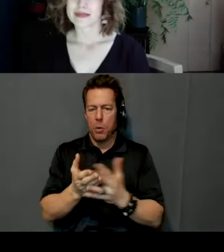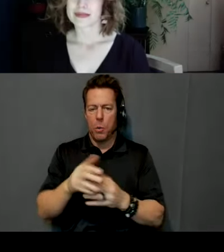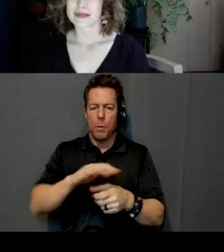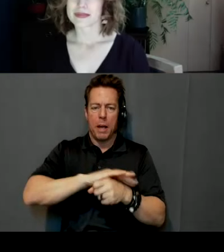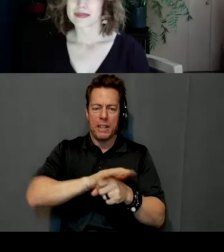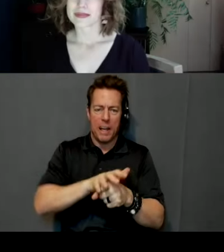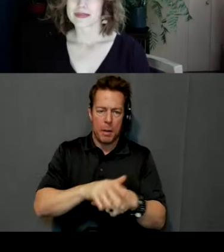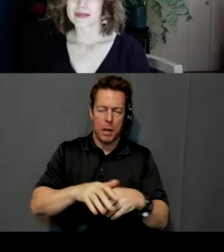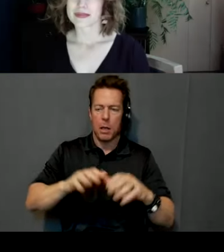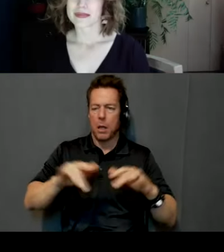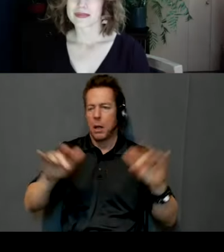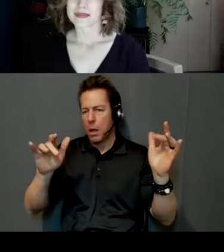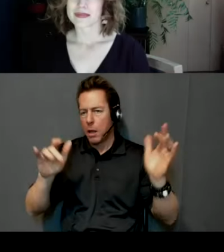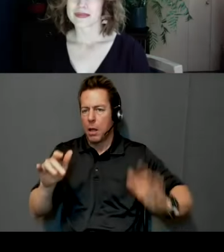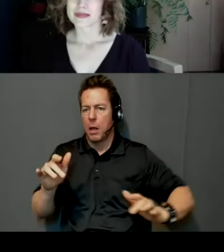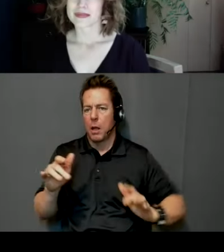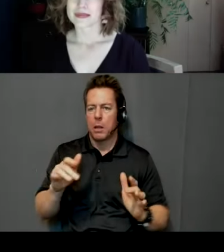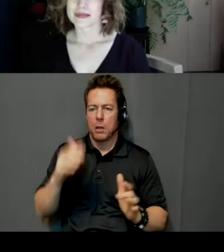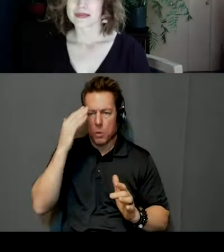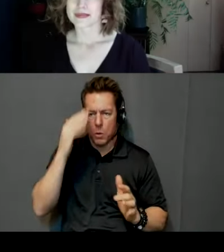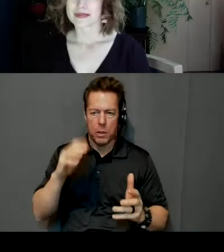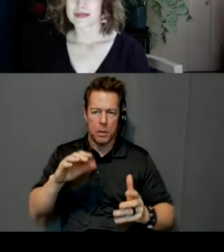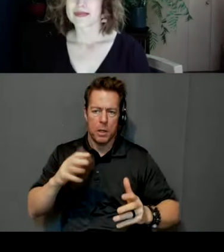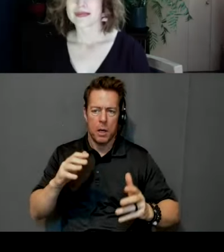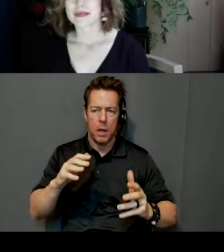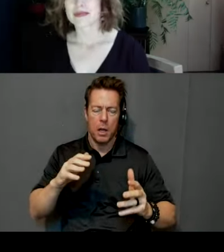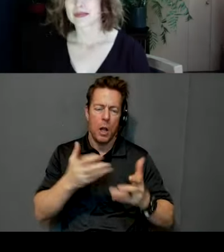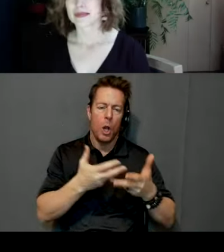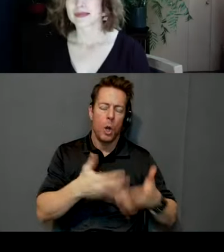and, you know, you just kind of like lose that